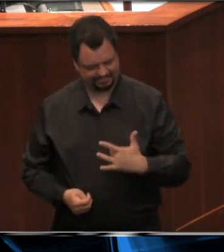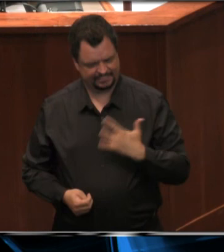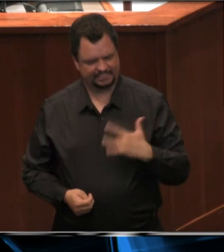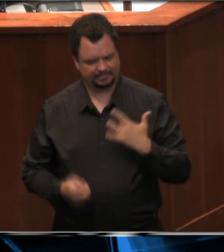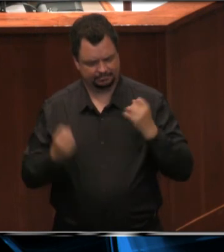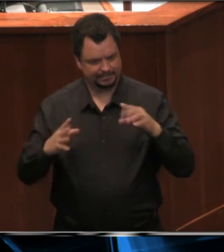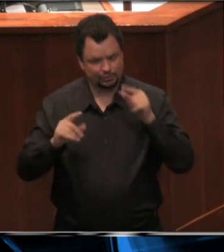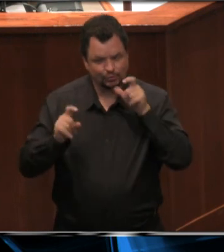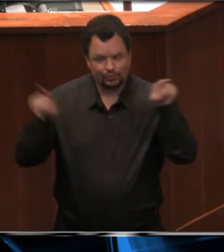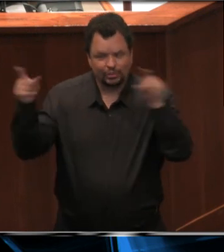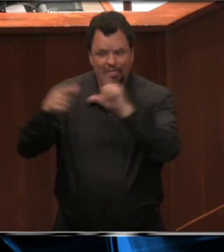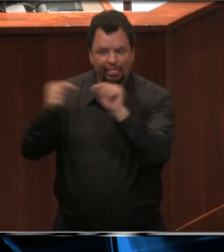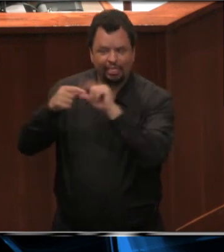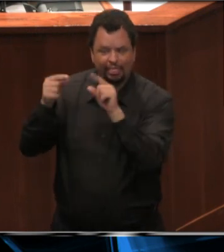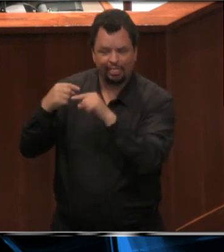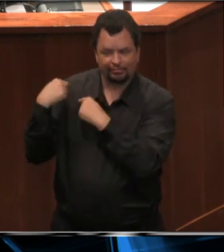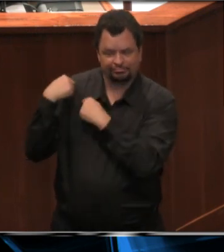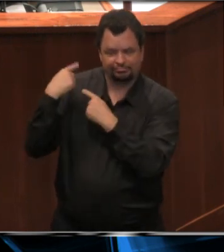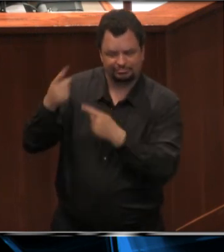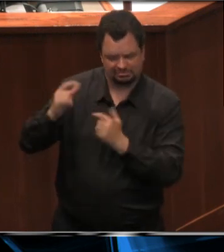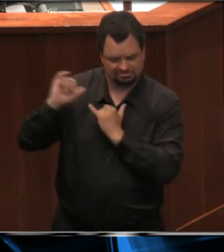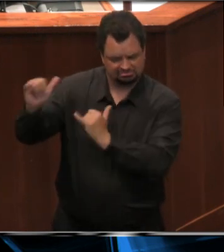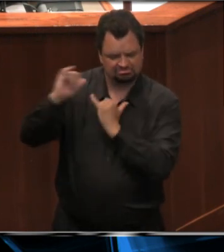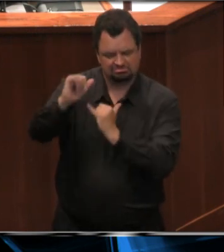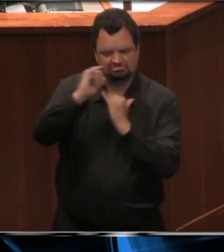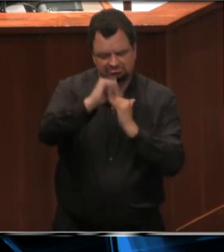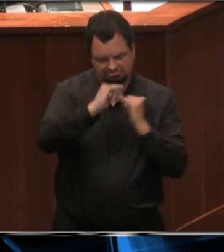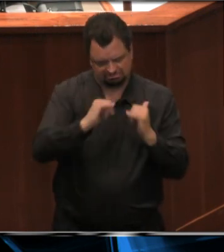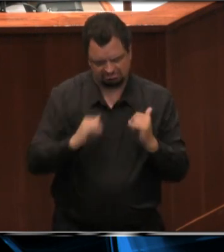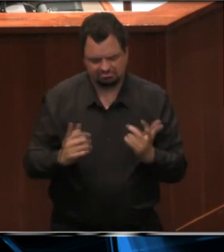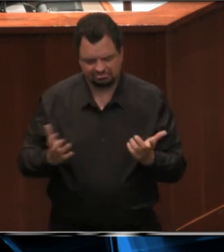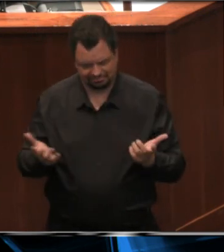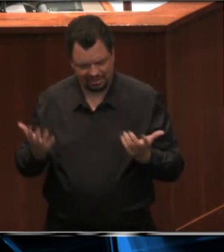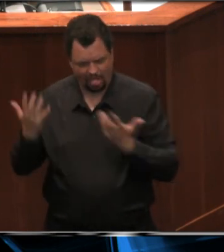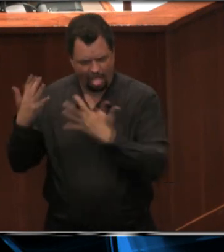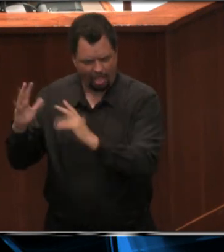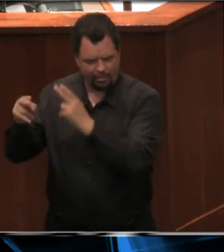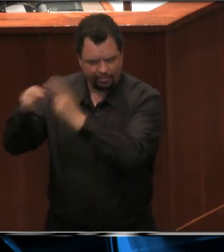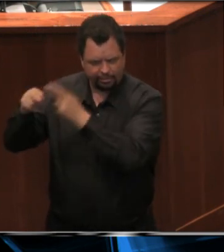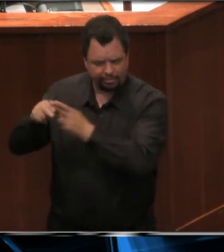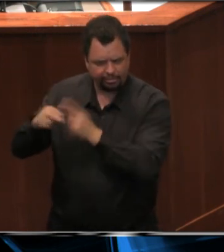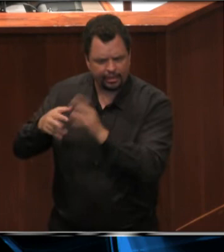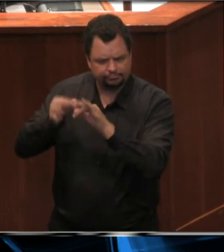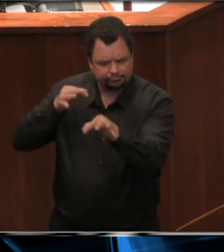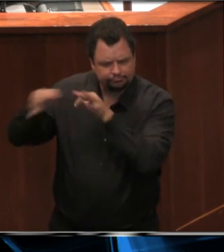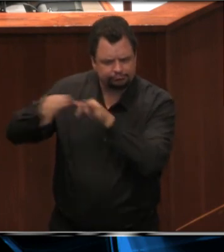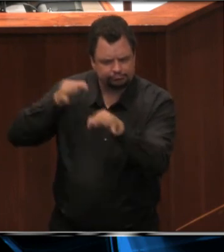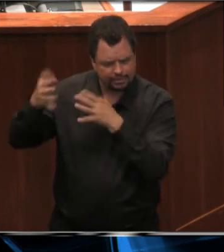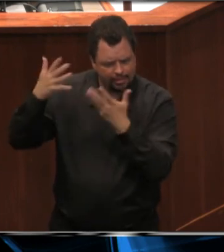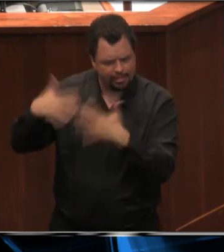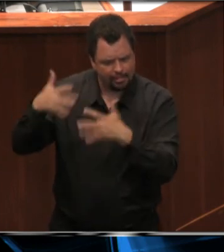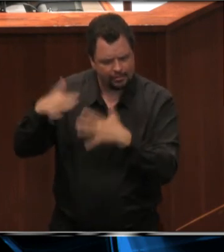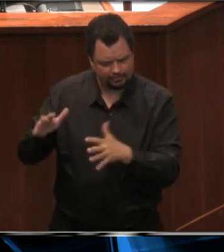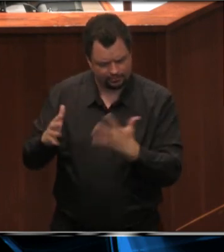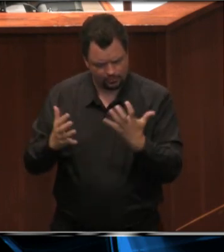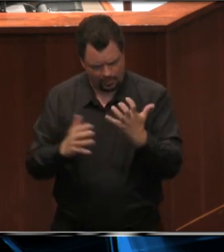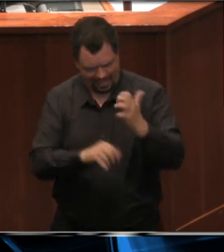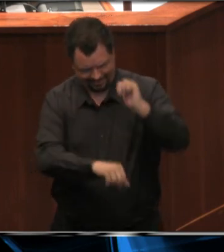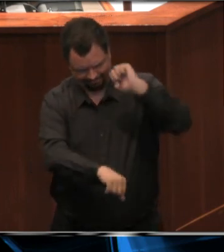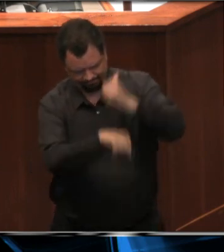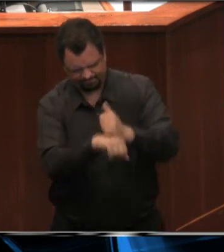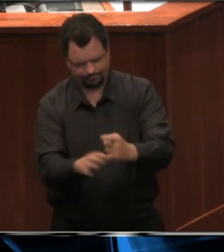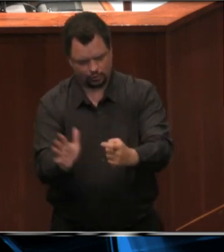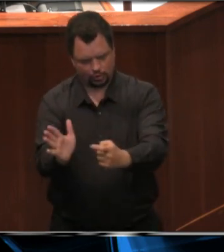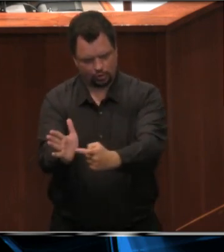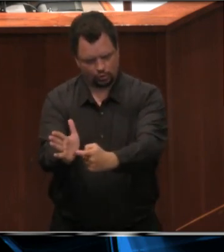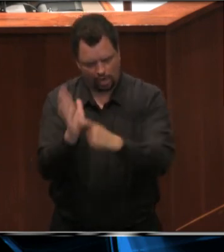As with many of my colleagues throughout the area have already said, I implore you to establish and require strict minimum standards